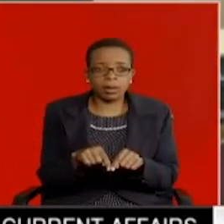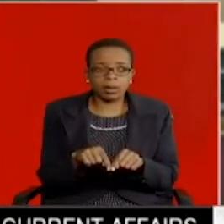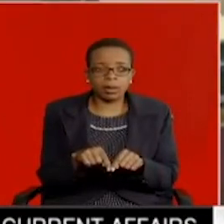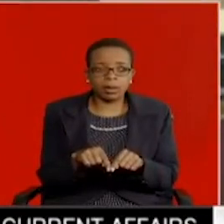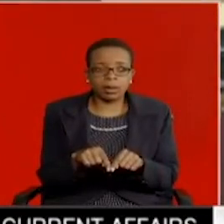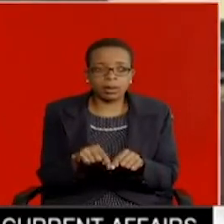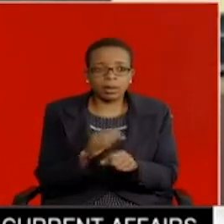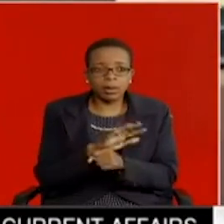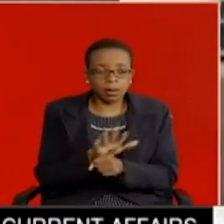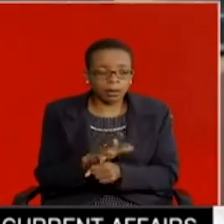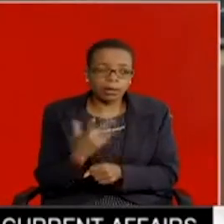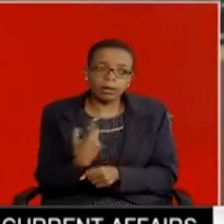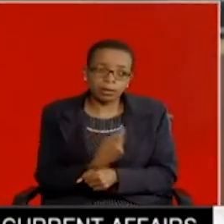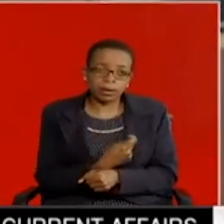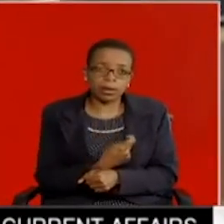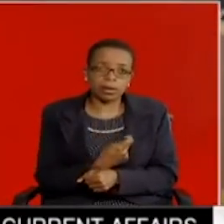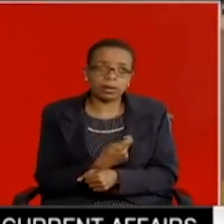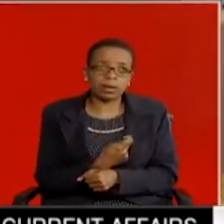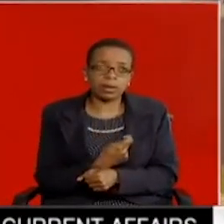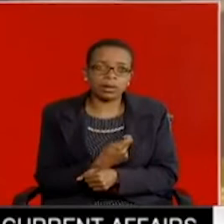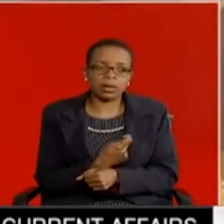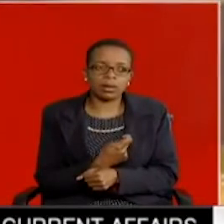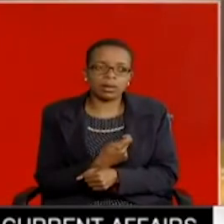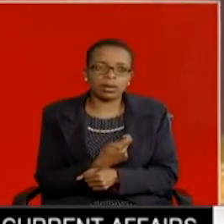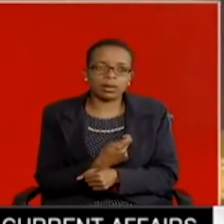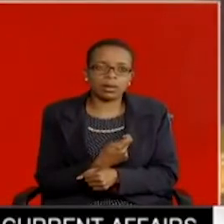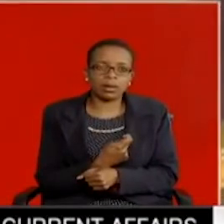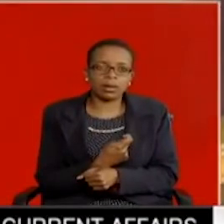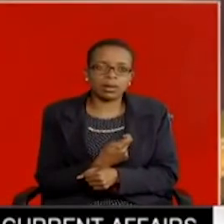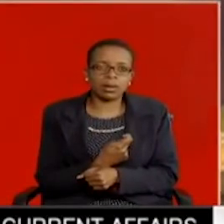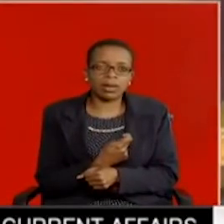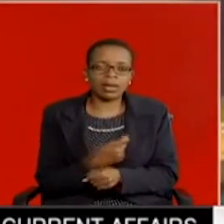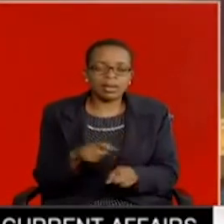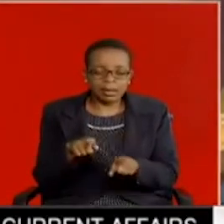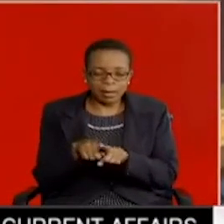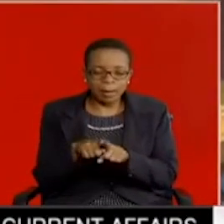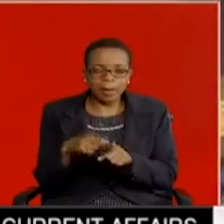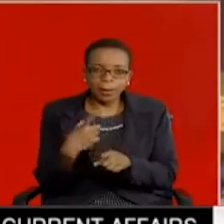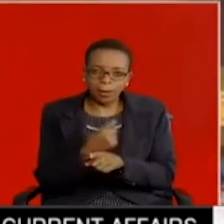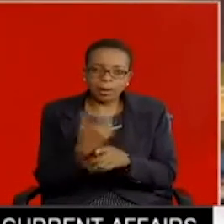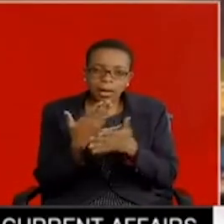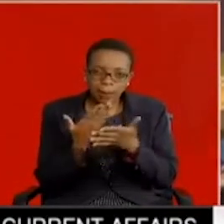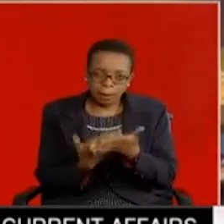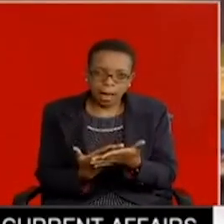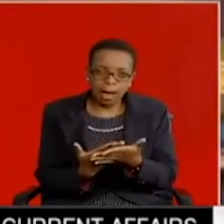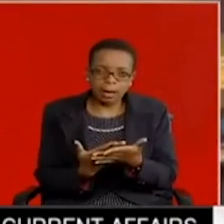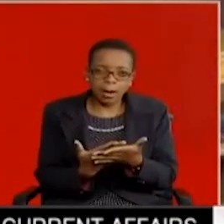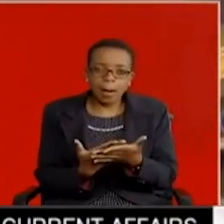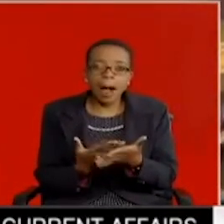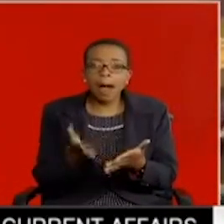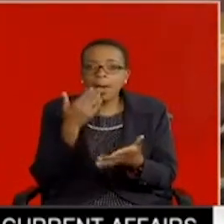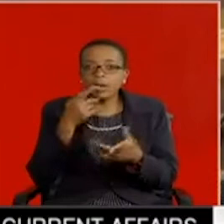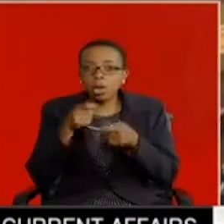the COVID-19 vaccine is an emergent vaccine registered by the Medicine